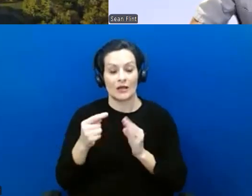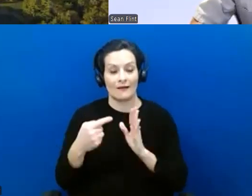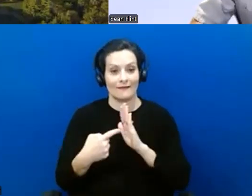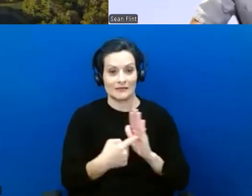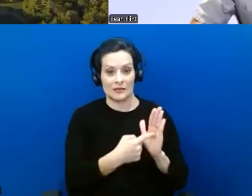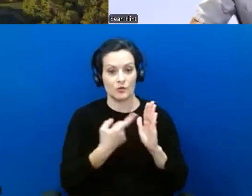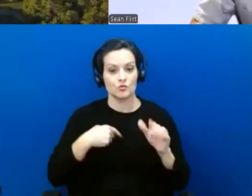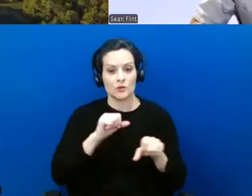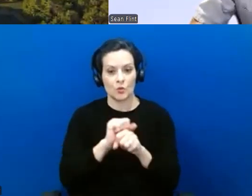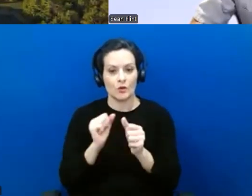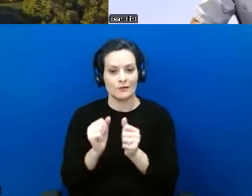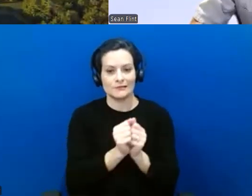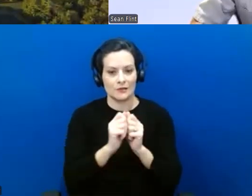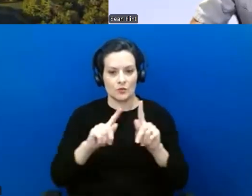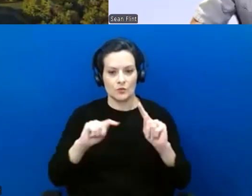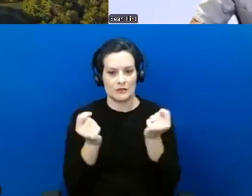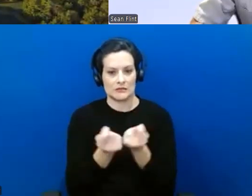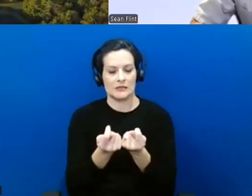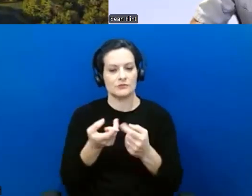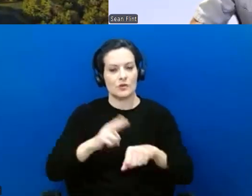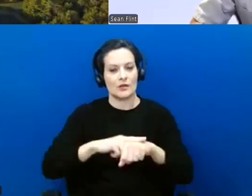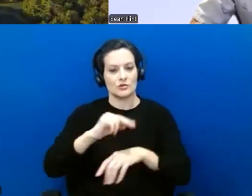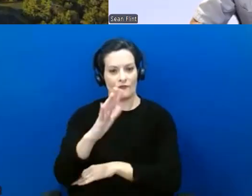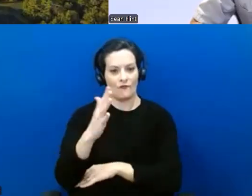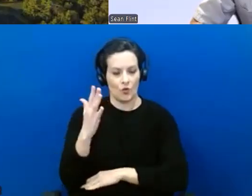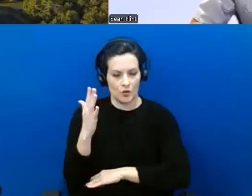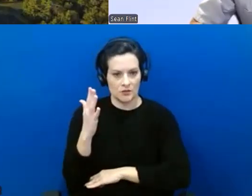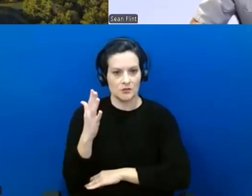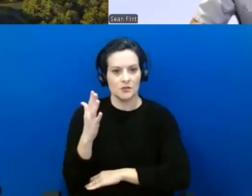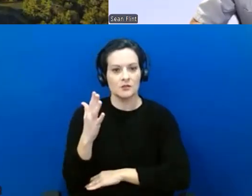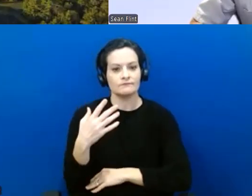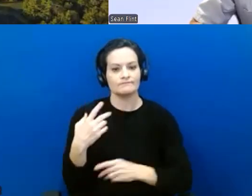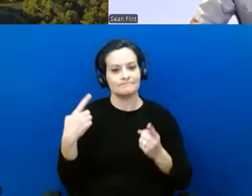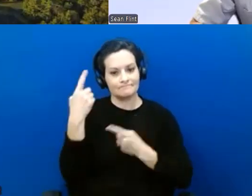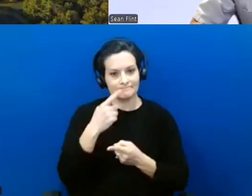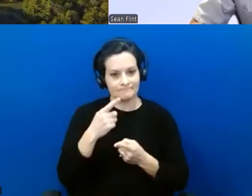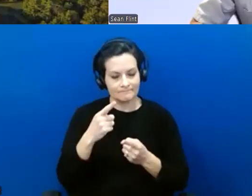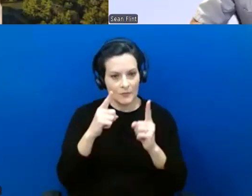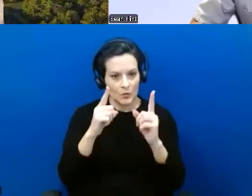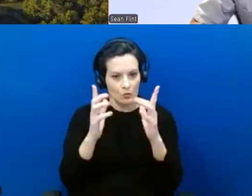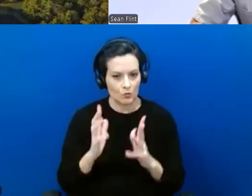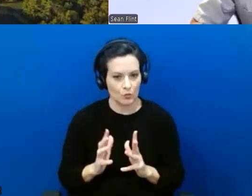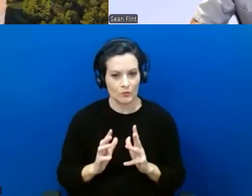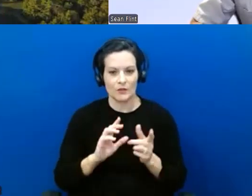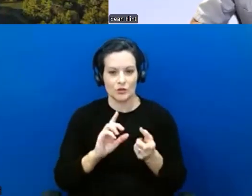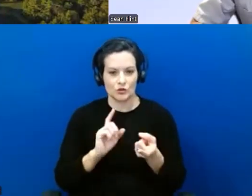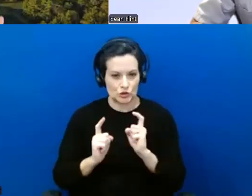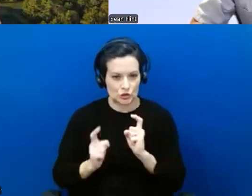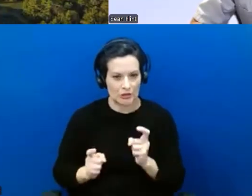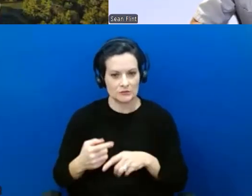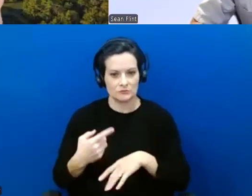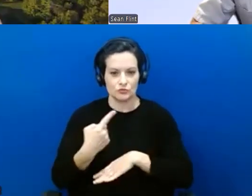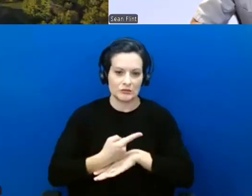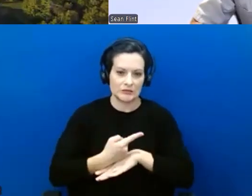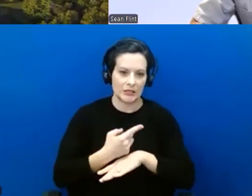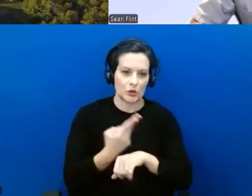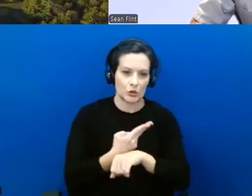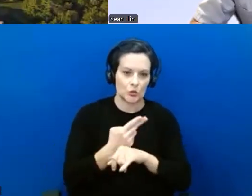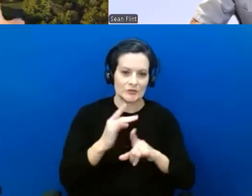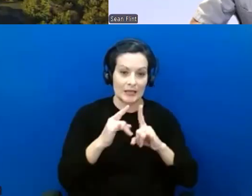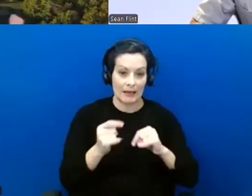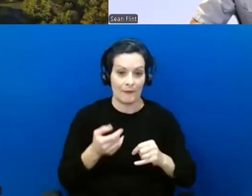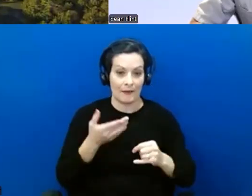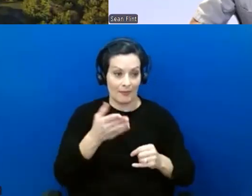interdisciplinary teams on a national forest to think about a changing climate in the context of day use camping on a river